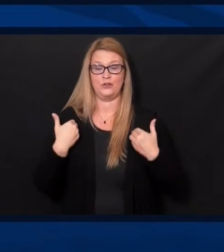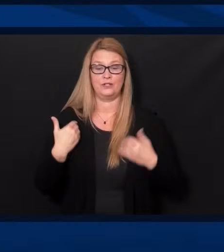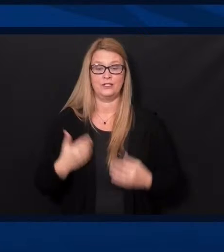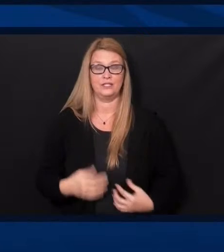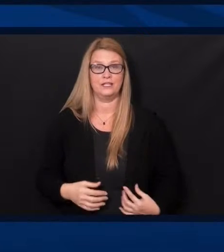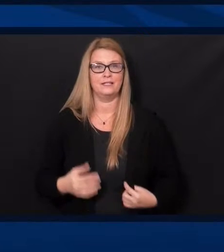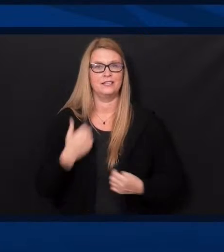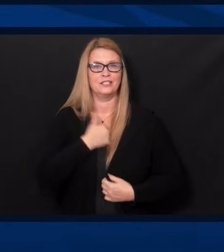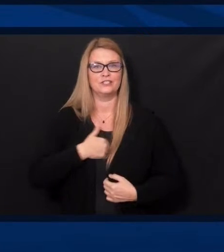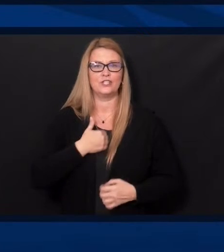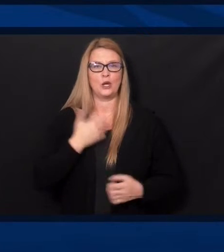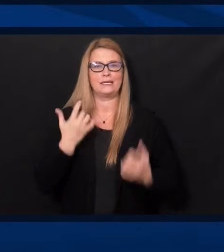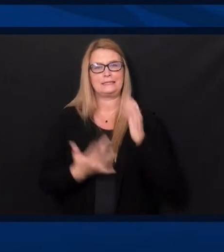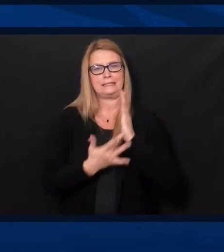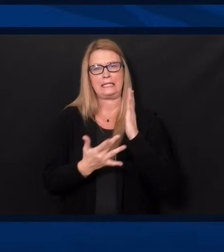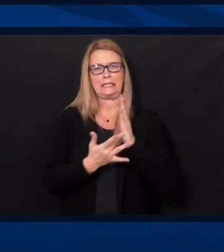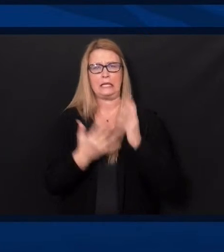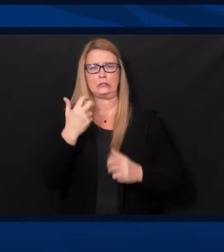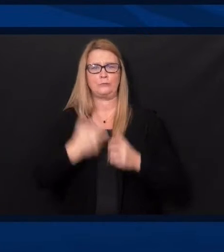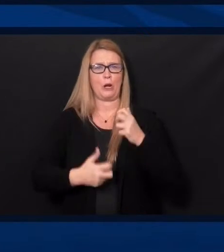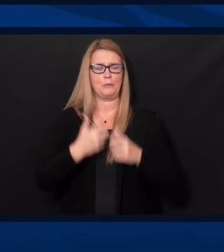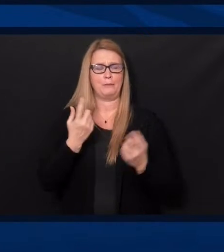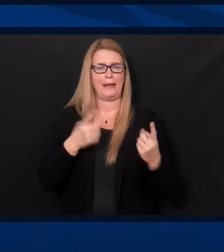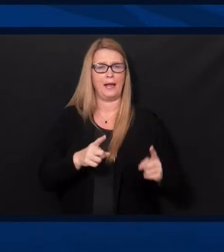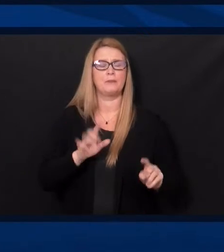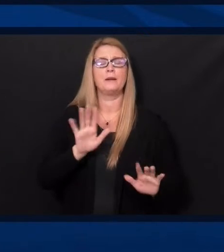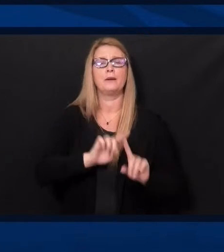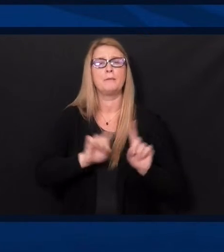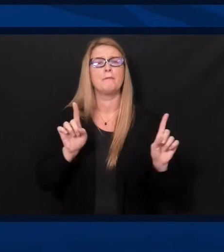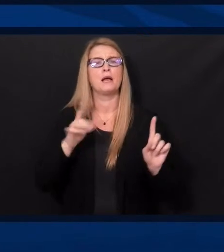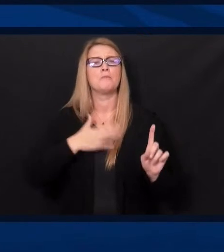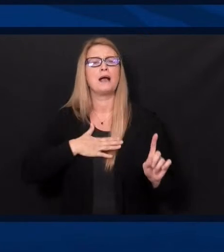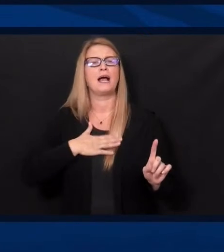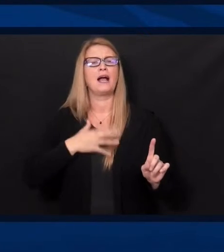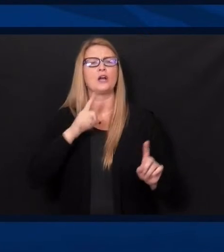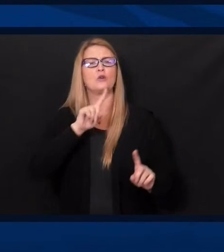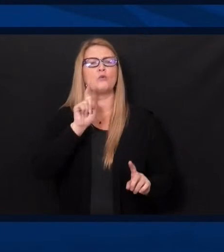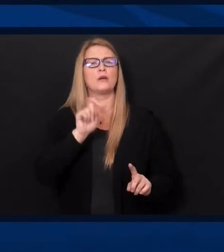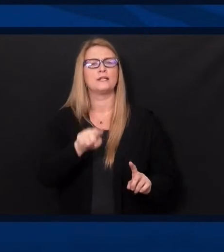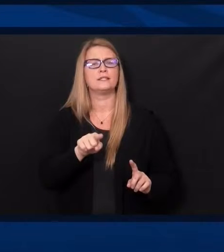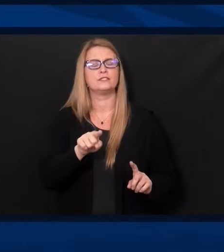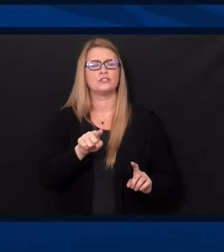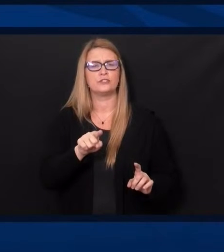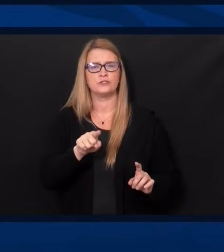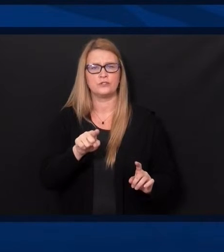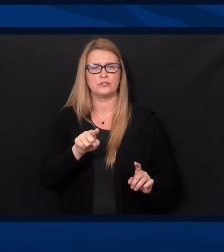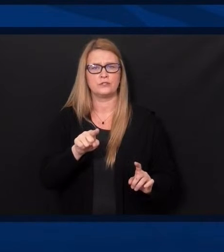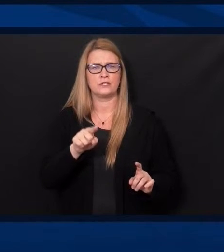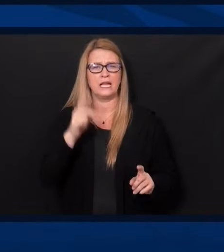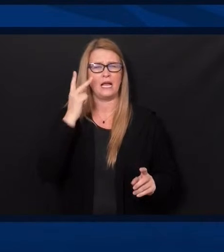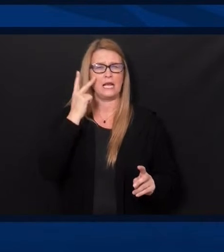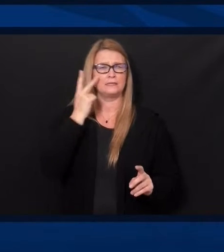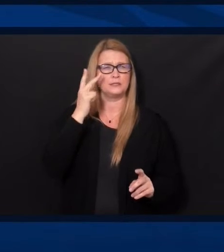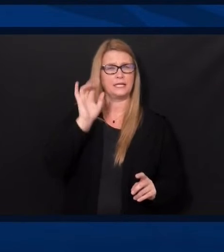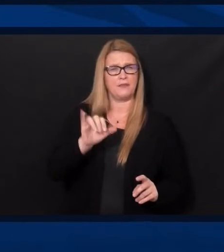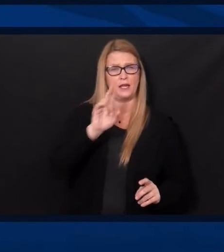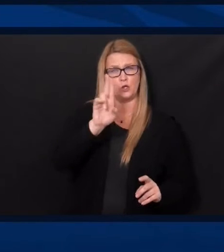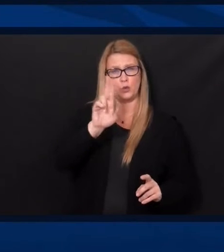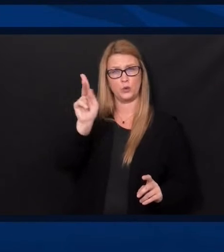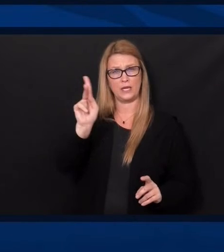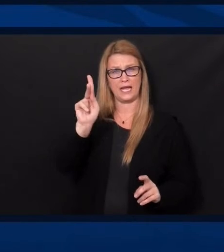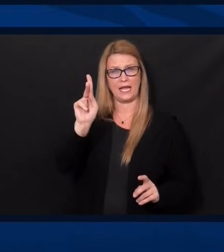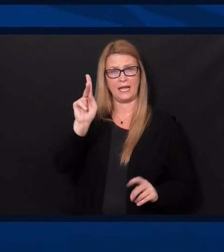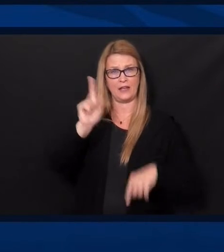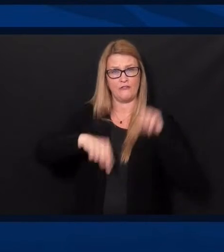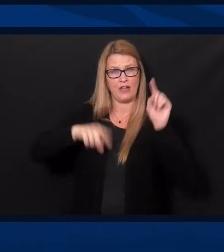a technology troglodyte here. Quick question. I've been reading that the UK variant is expected to